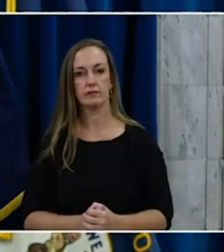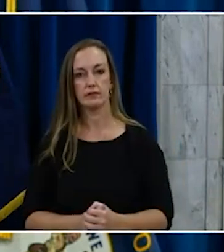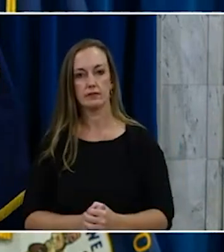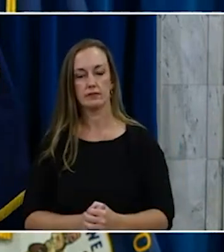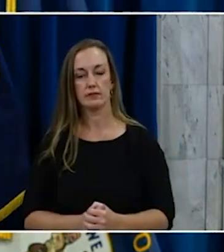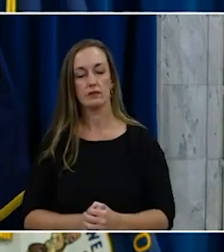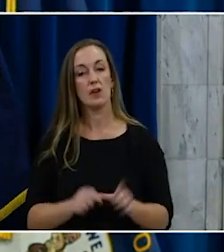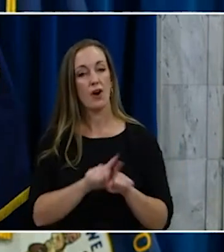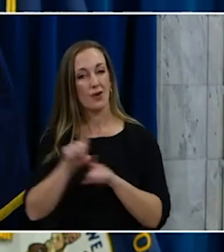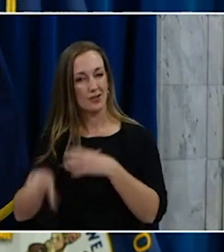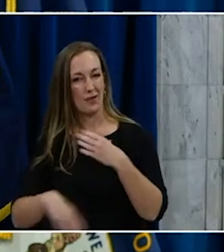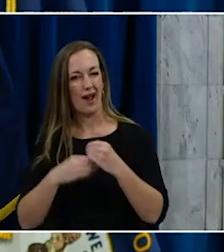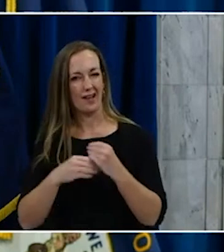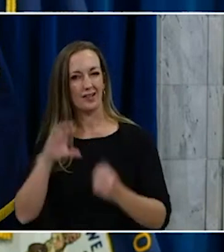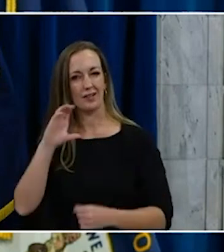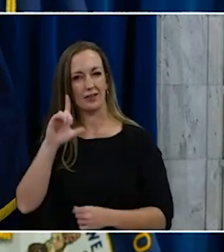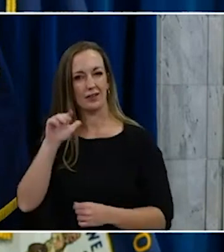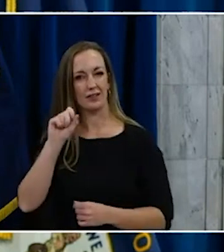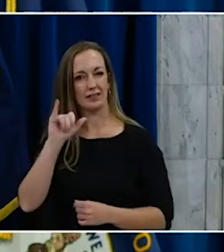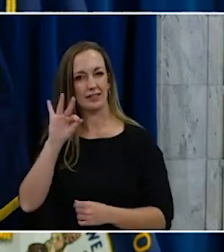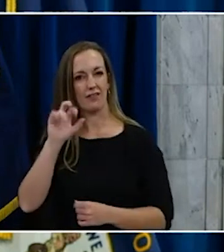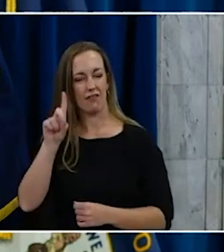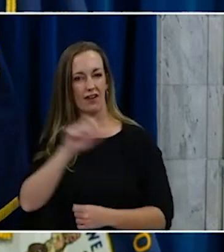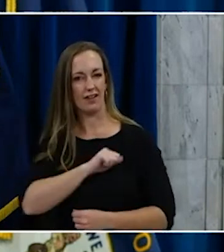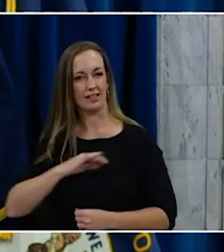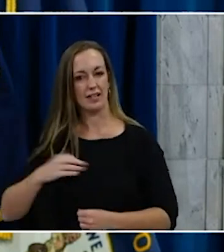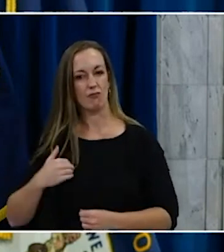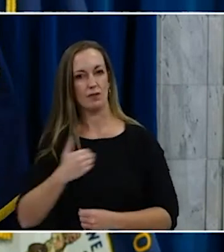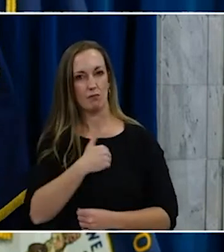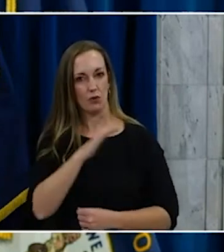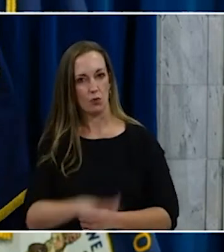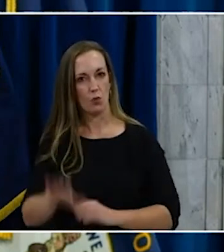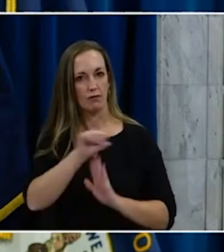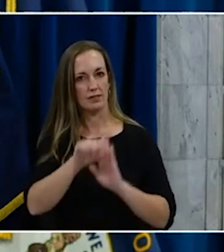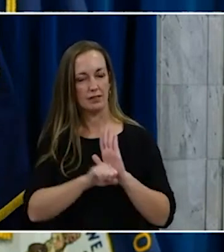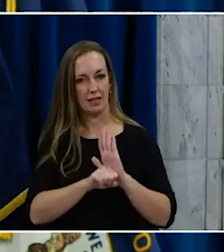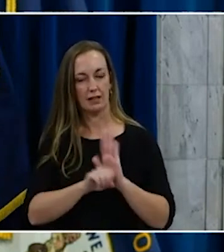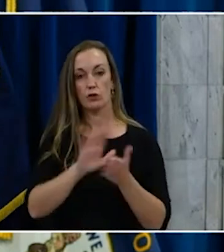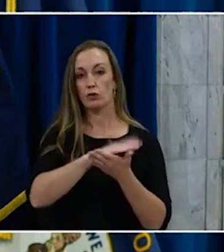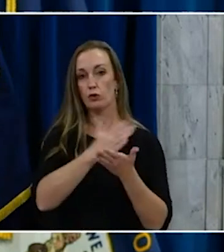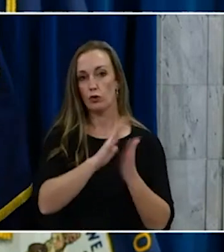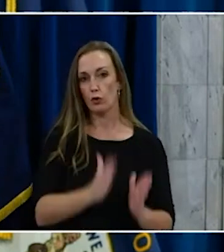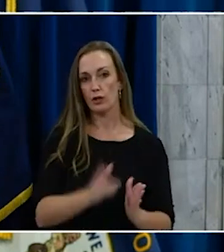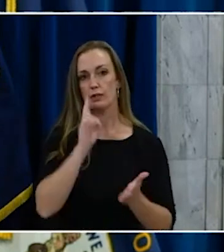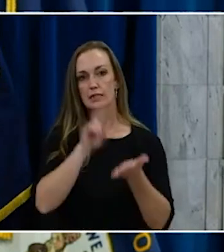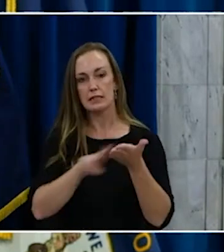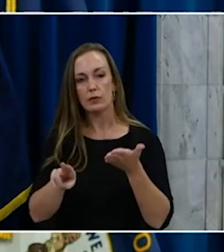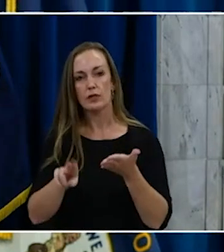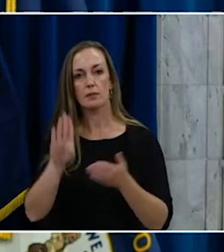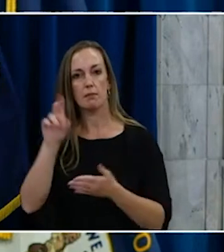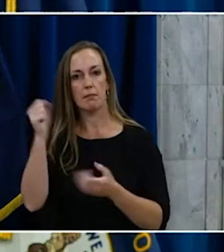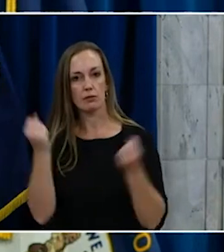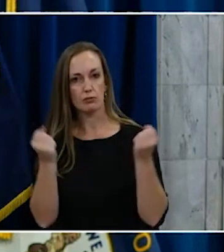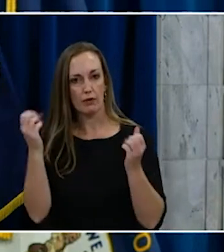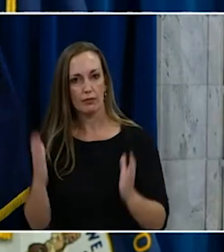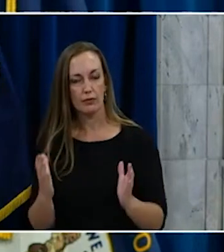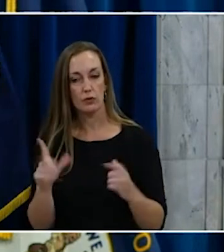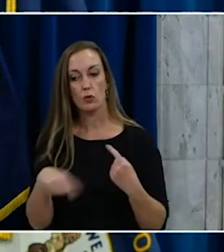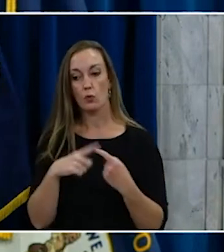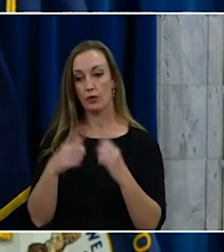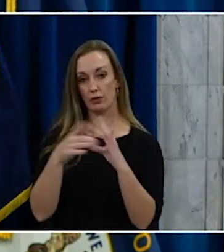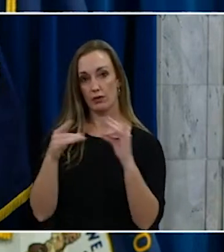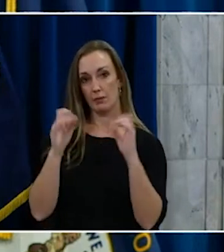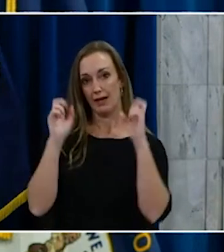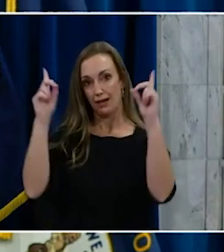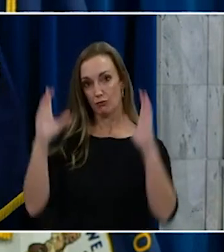say the classified staff members across our state, our cooks, our secretaries, our bus drivers. So when we talk